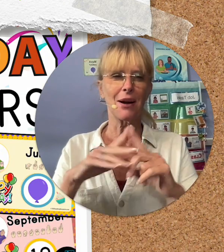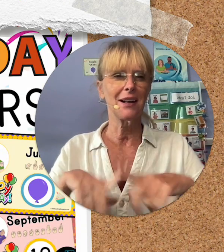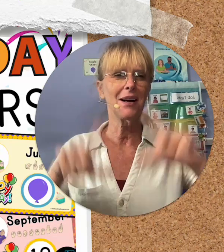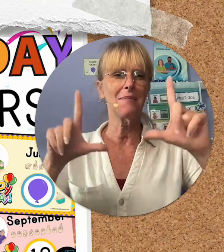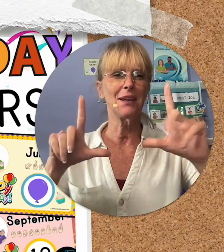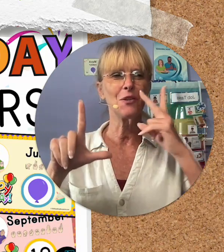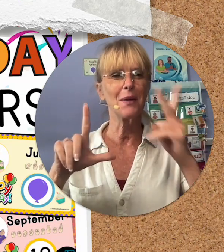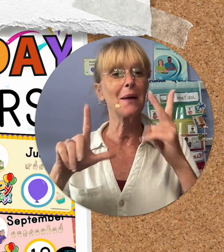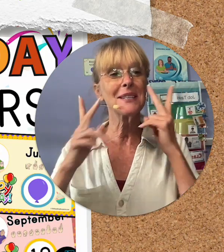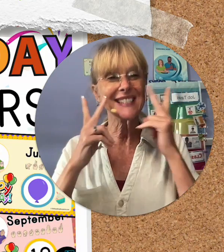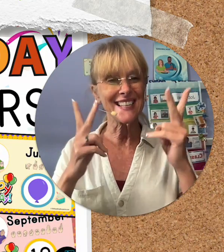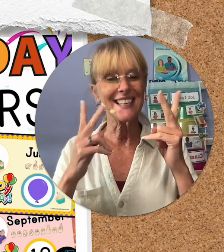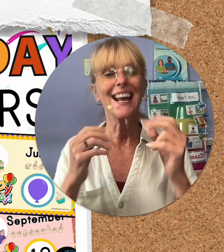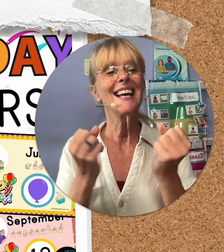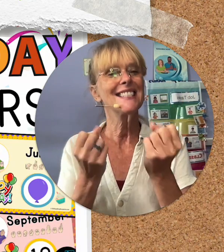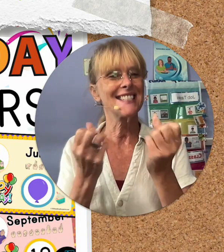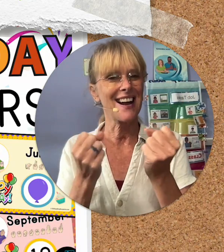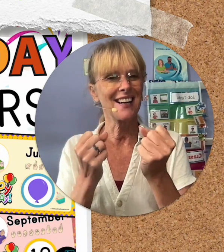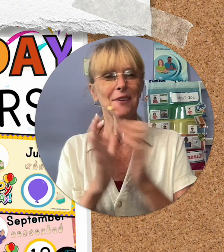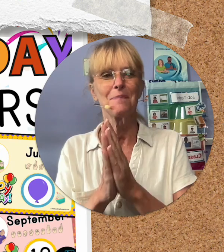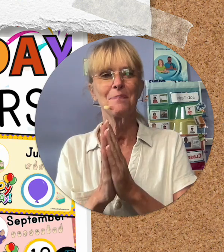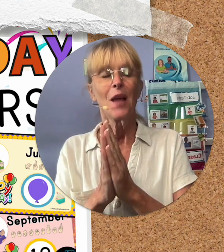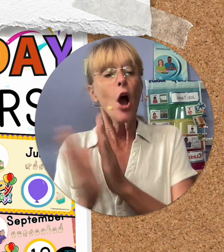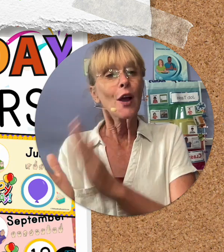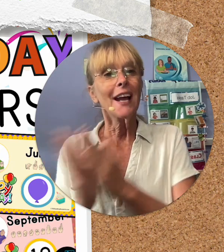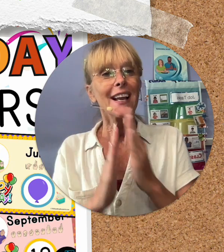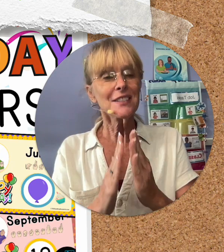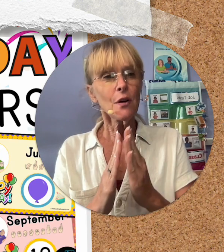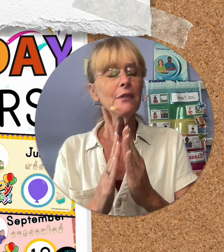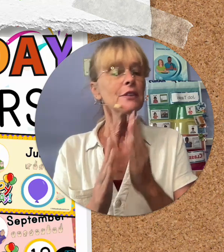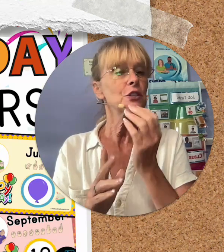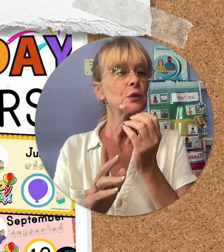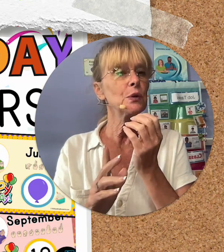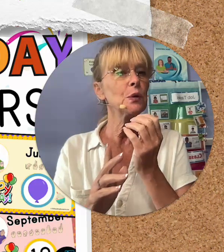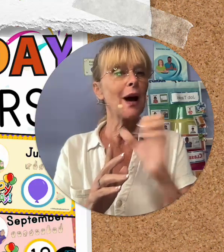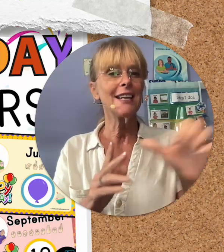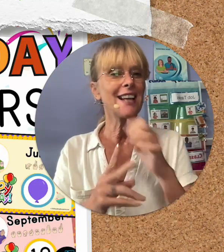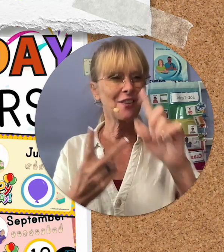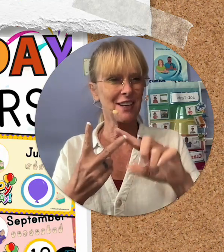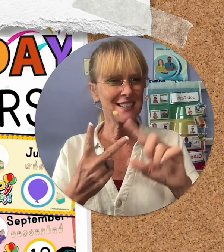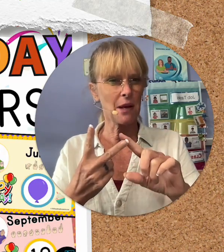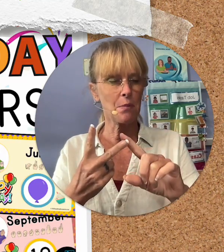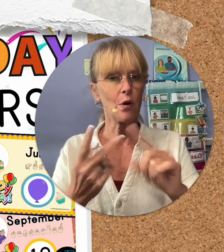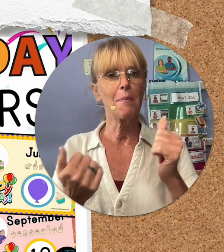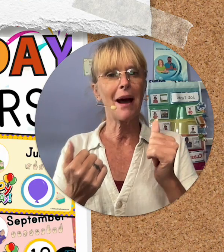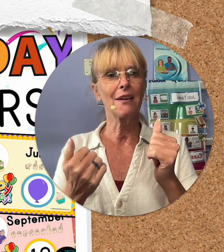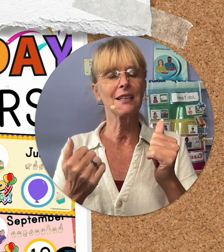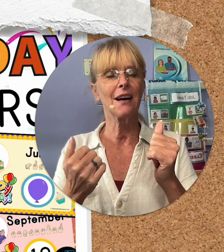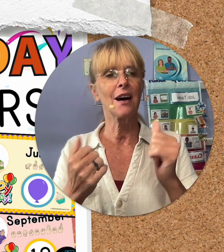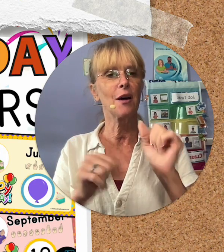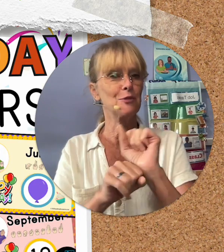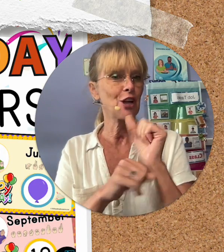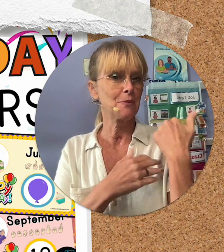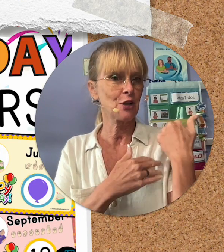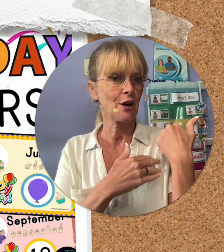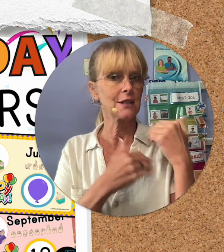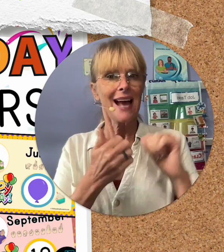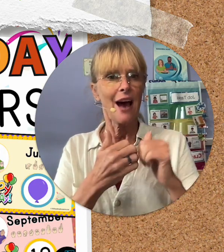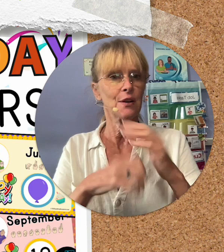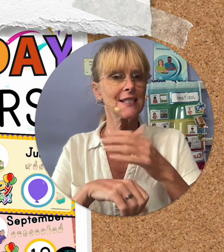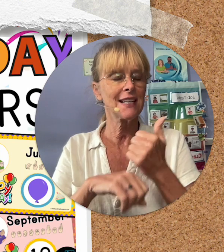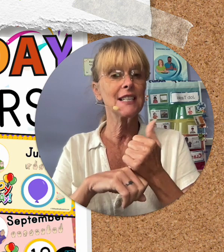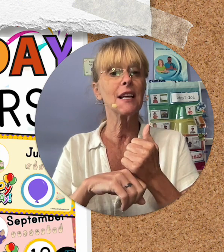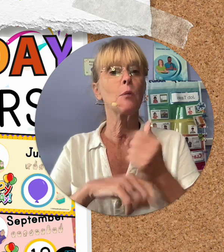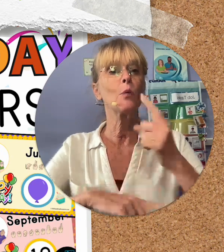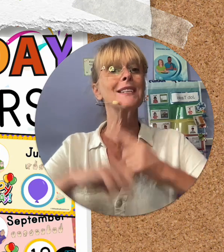pop right up and you'll be able to see it signed. Okay, let's go over to another example about job charts,